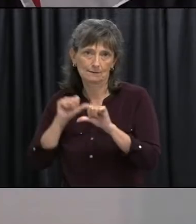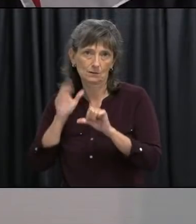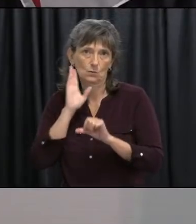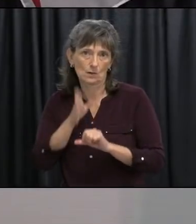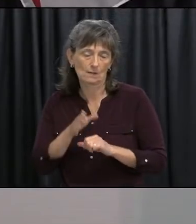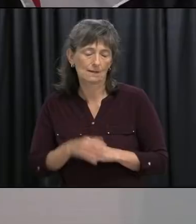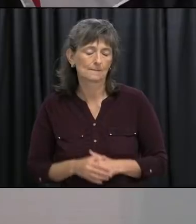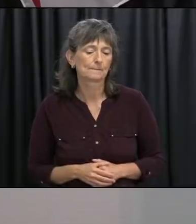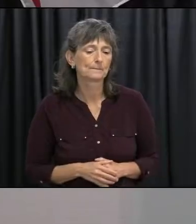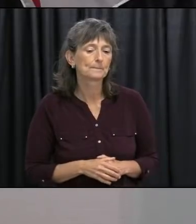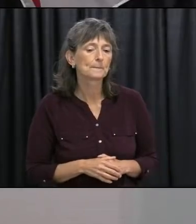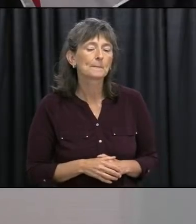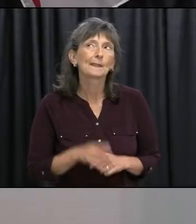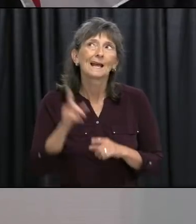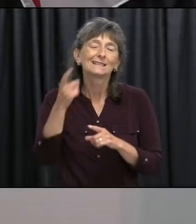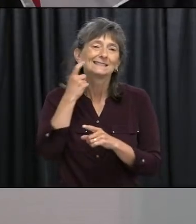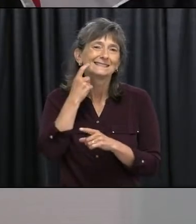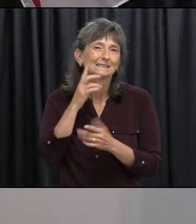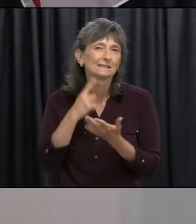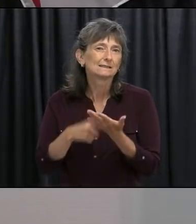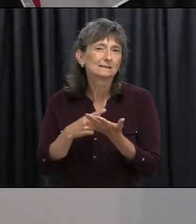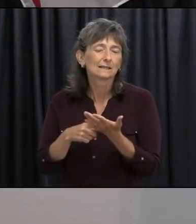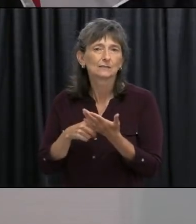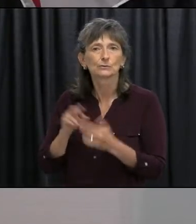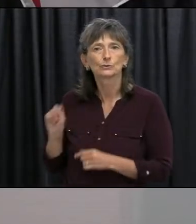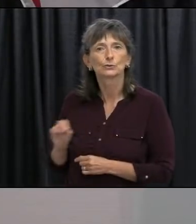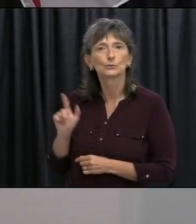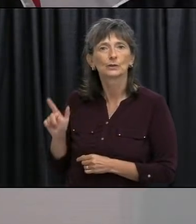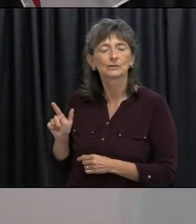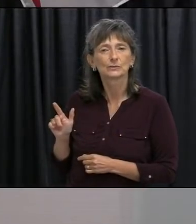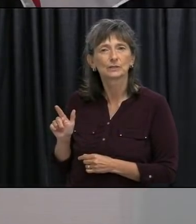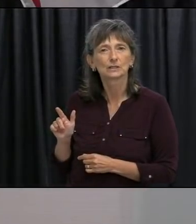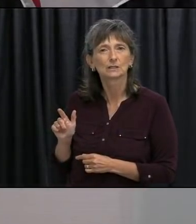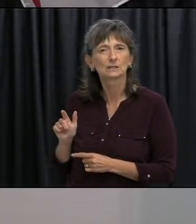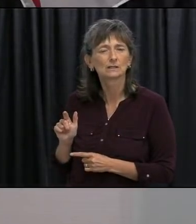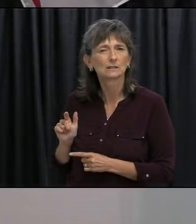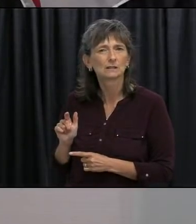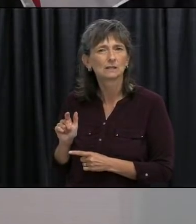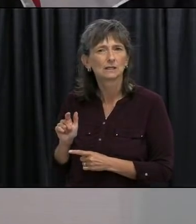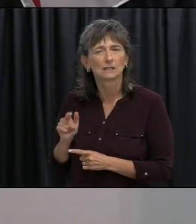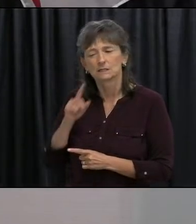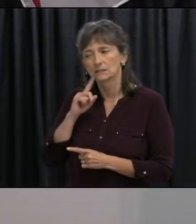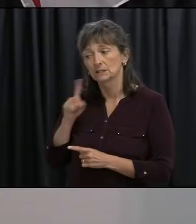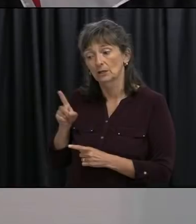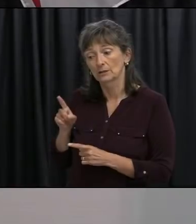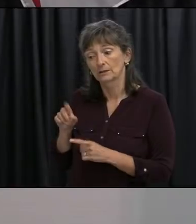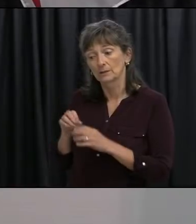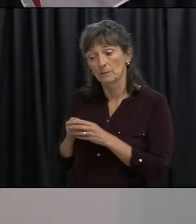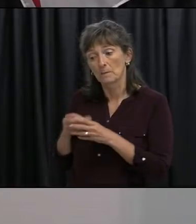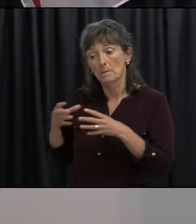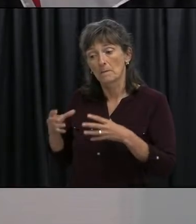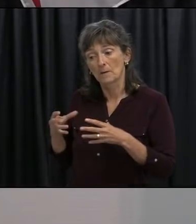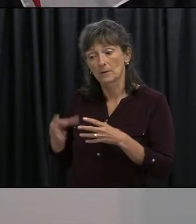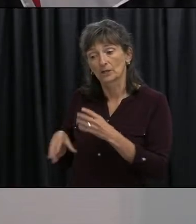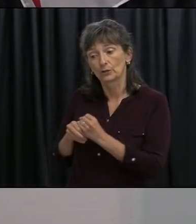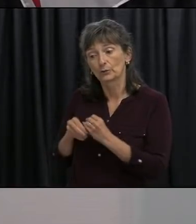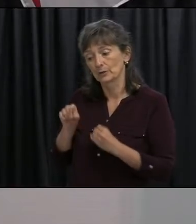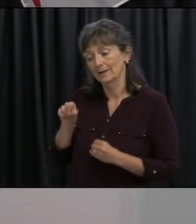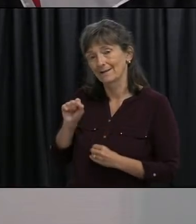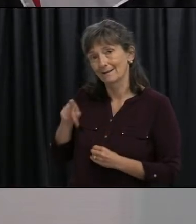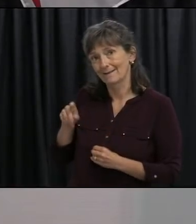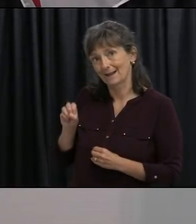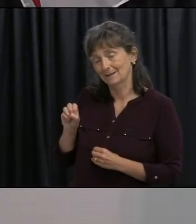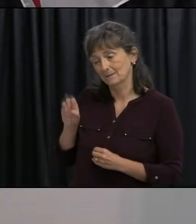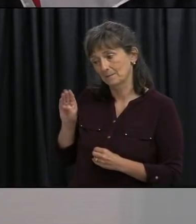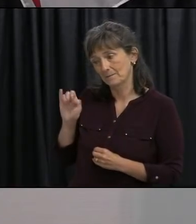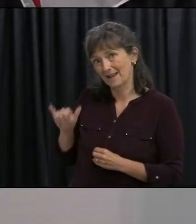And as mentioned, the New Brunswick government has indicated it's open to potentially trying to expand the Atlantic bubble to include part of the Gaspésie region of Quebec,